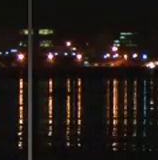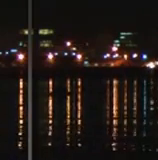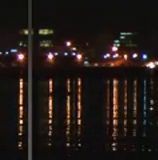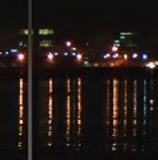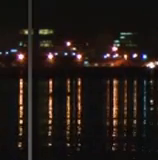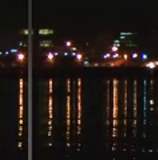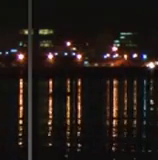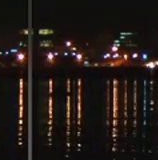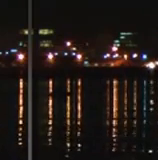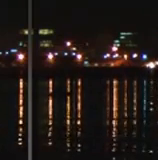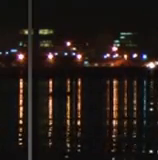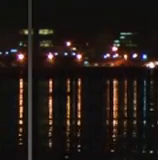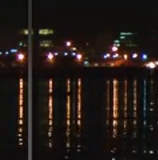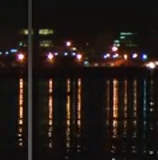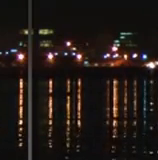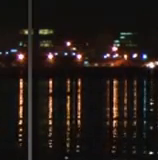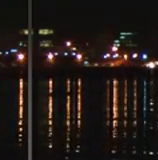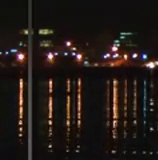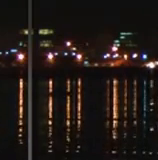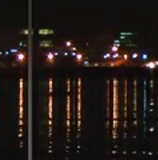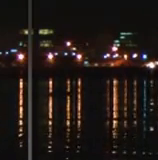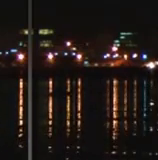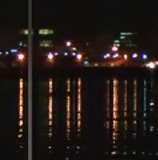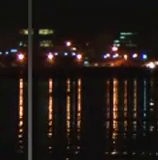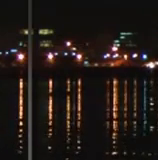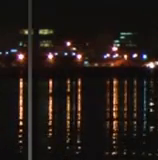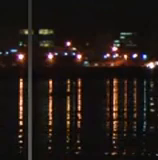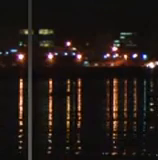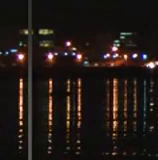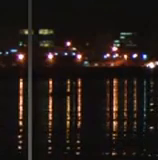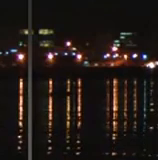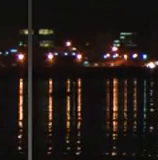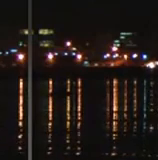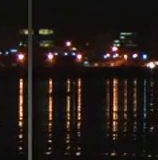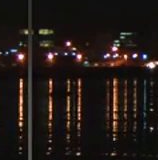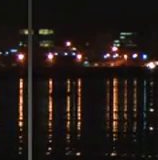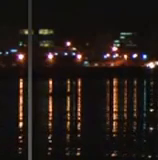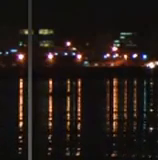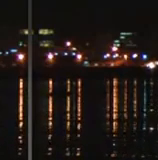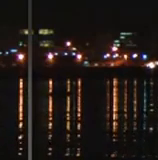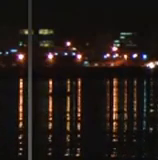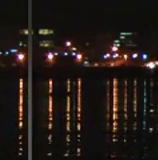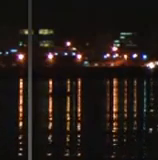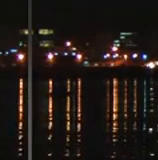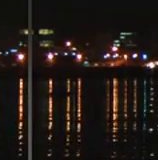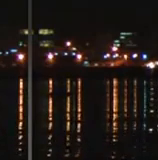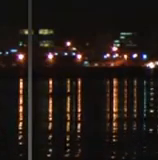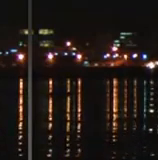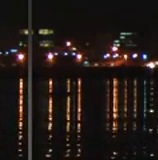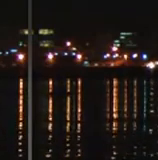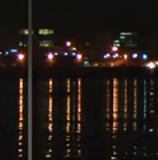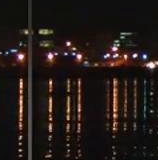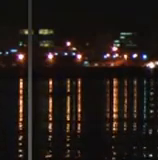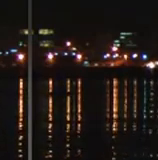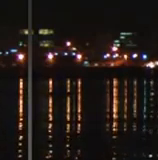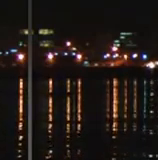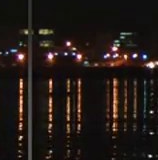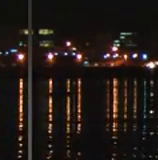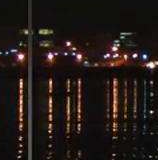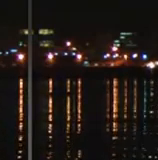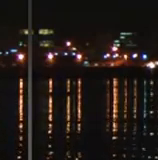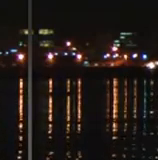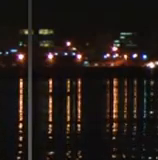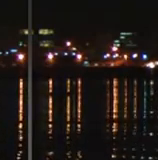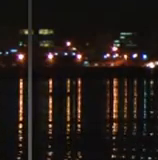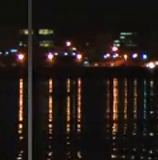settlers lament falling victim to land scam. An accident lands 12 people in hospital. For these stories and others, tune in daily to our